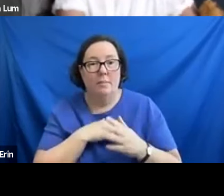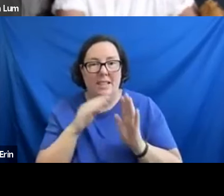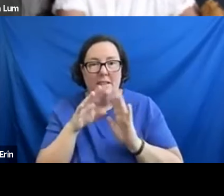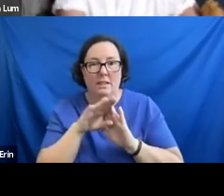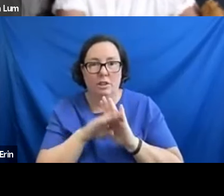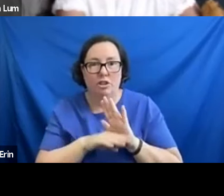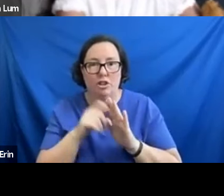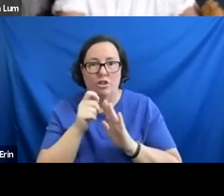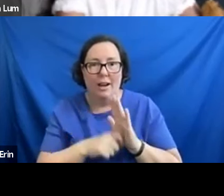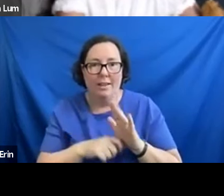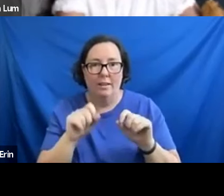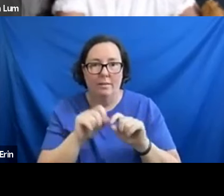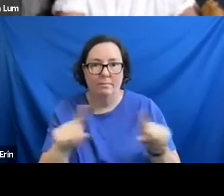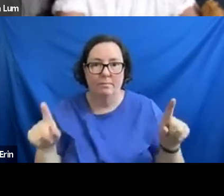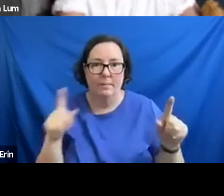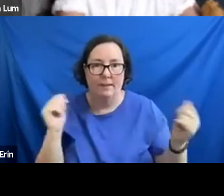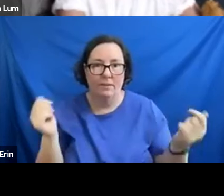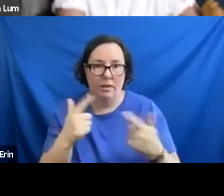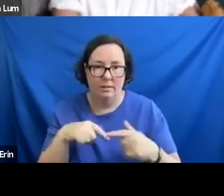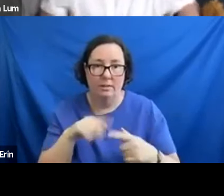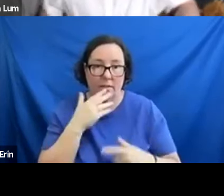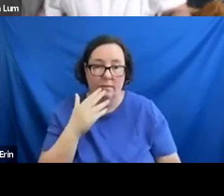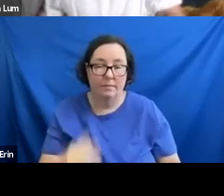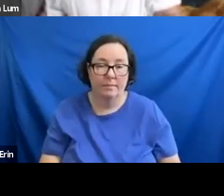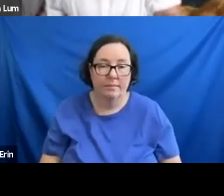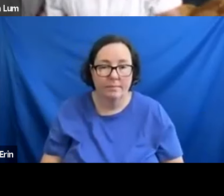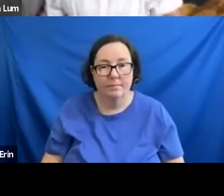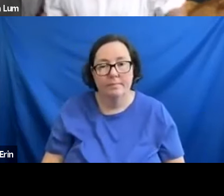synthesize them in writing. That would be super helpful.